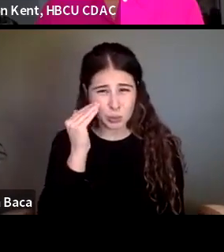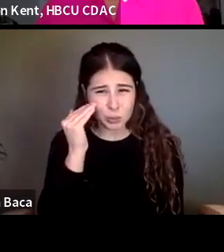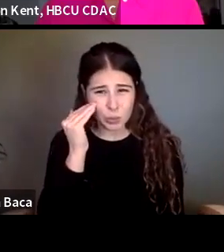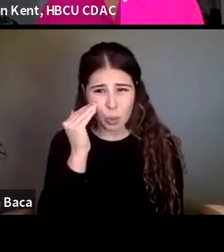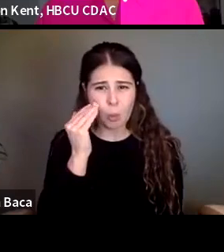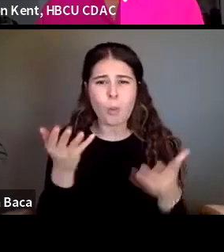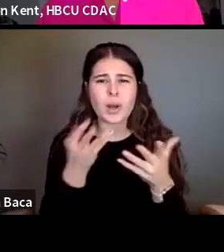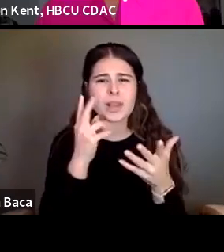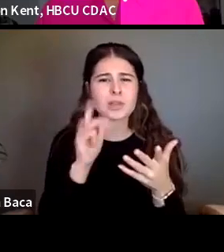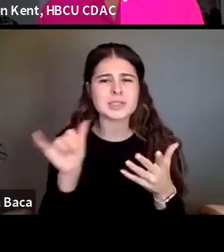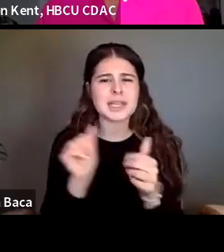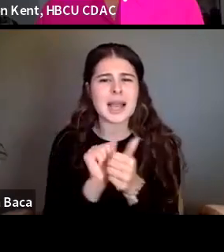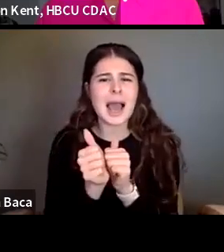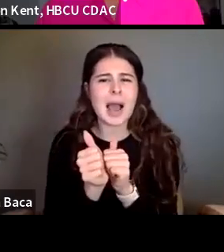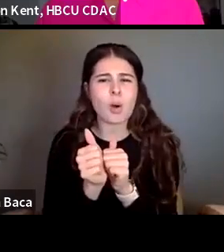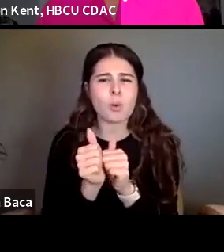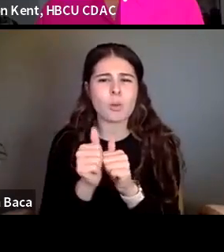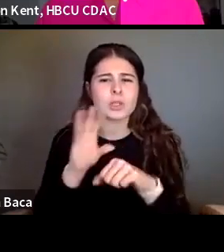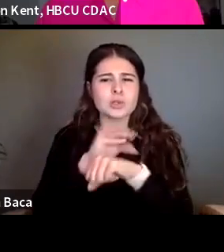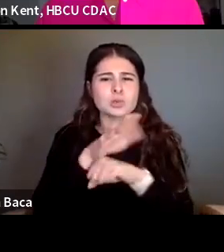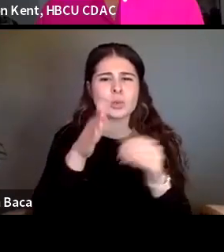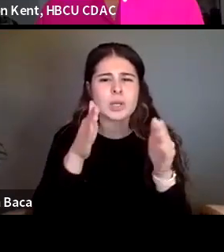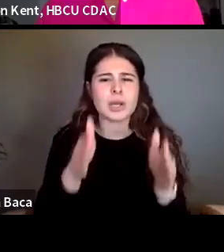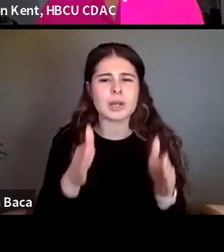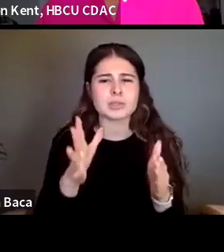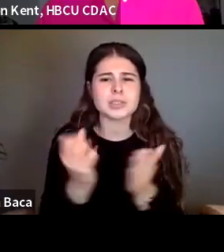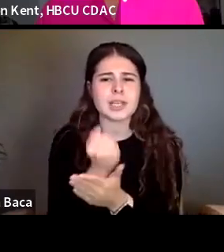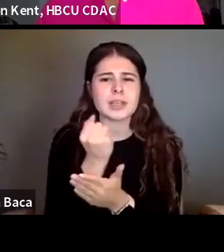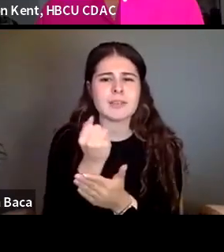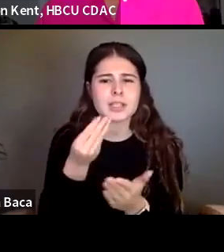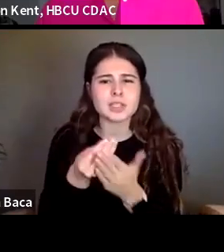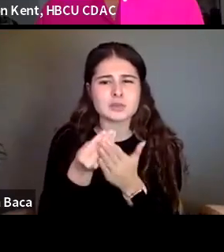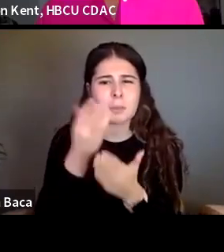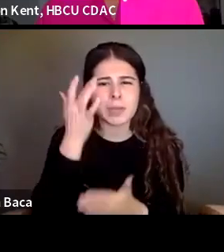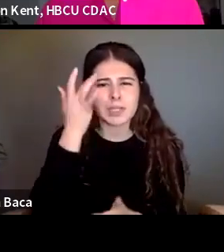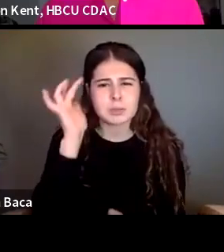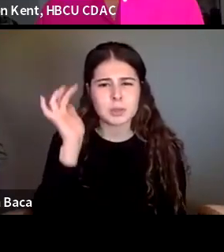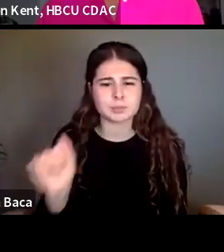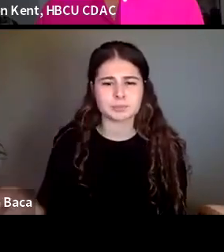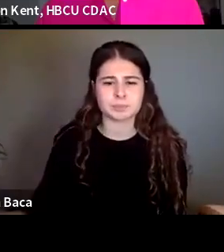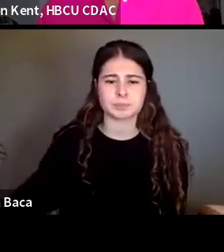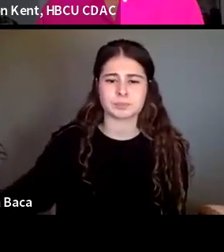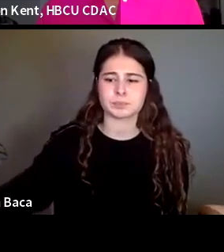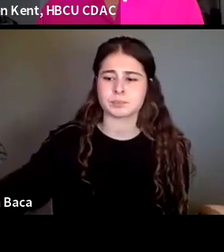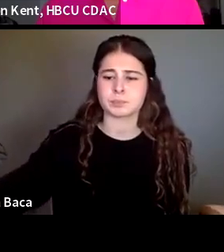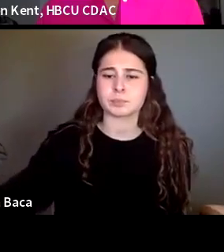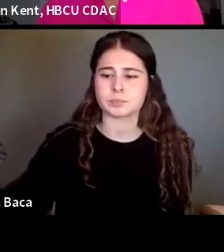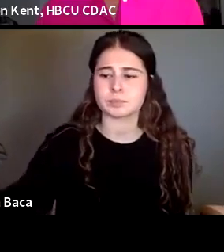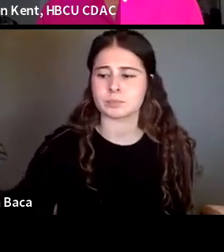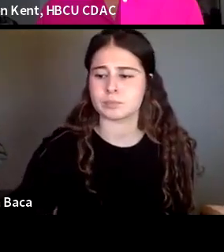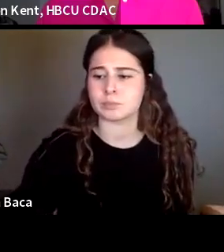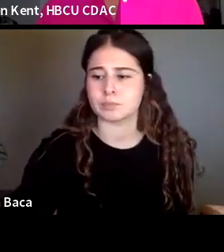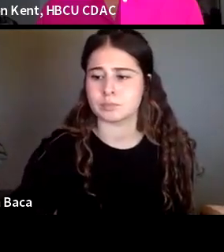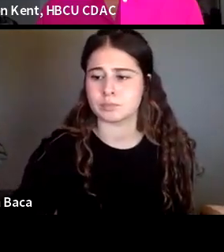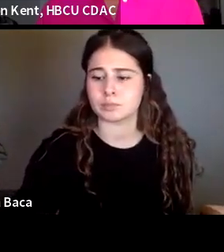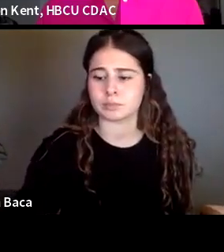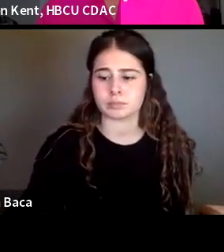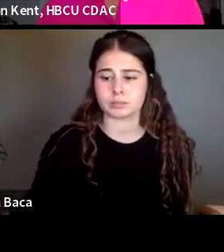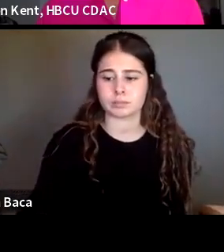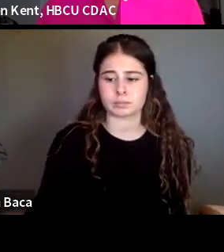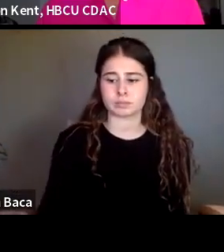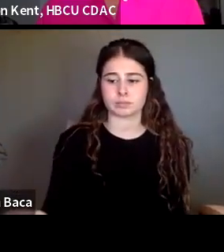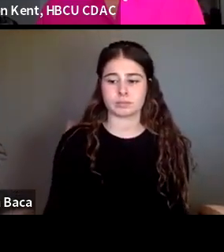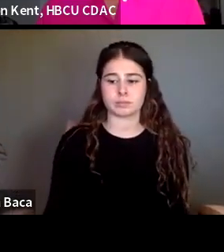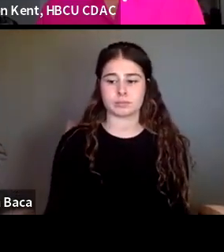they might be, just kind of what they're doing with Money Smart? That's a great question. Some housing